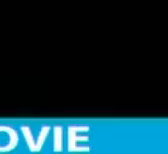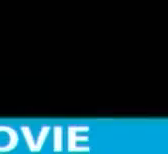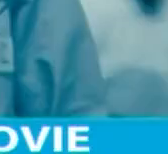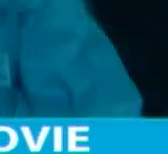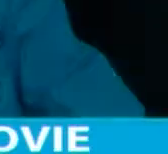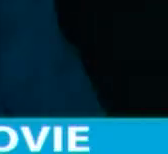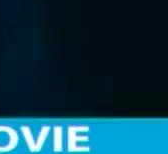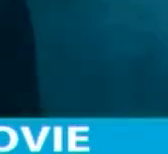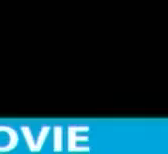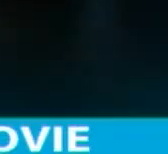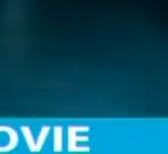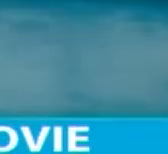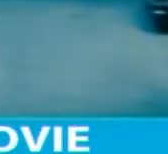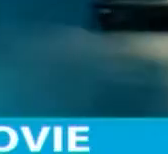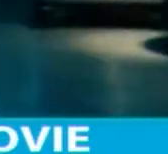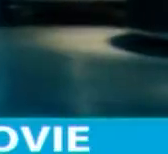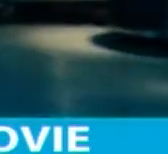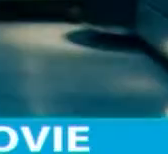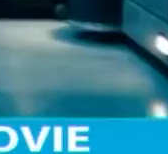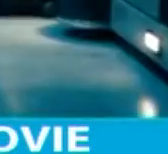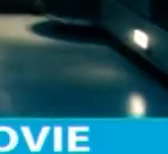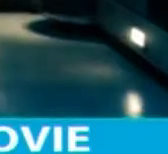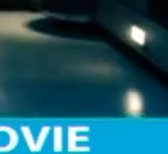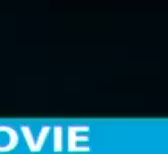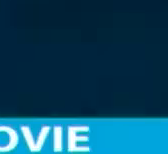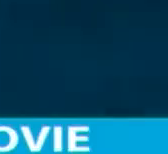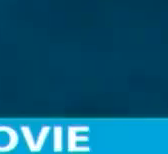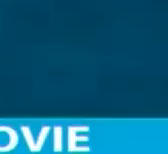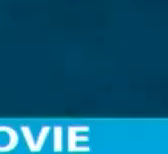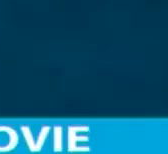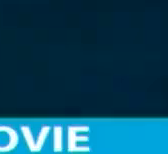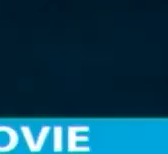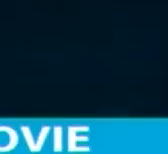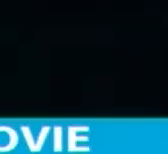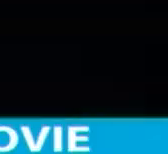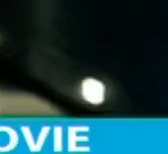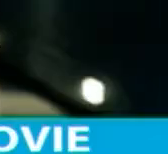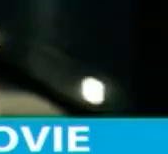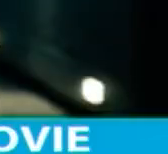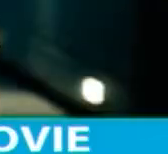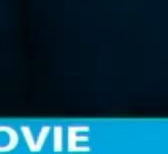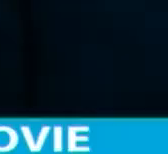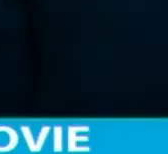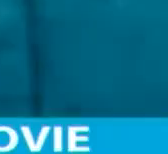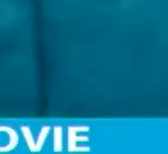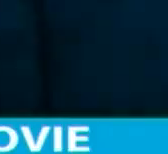Subject 2 escaped with someone in the building. Now, humans hunt the lycans and vampires.